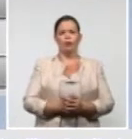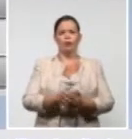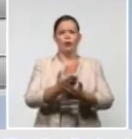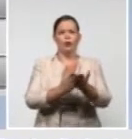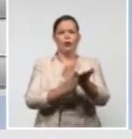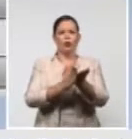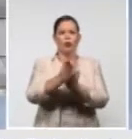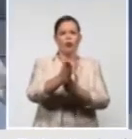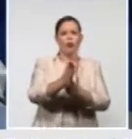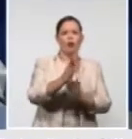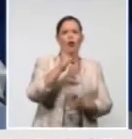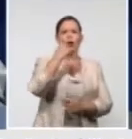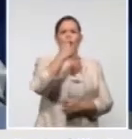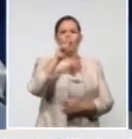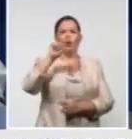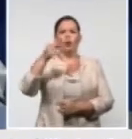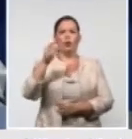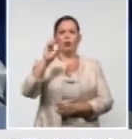3,364, or